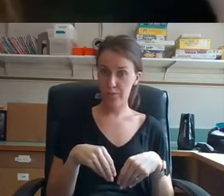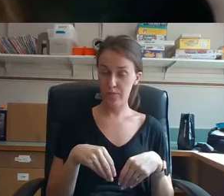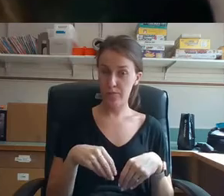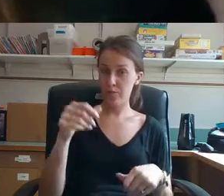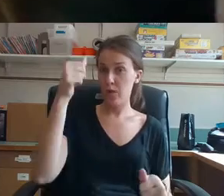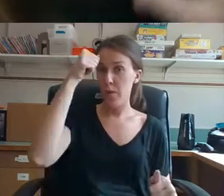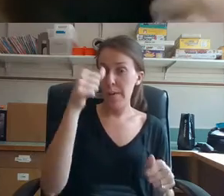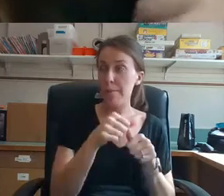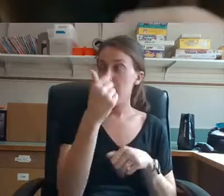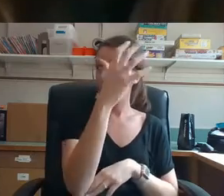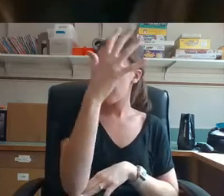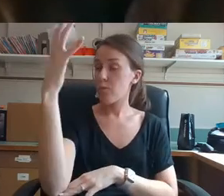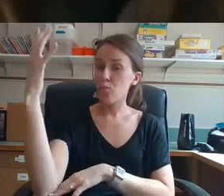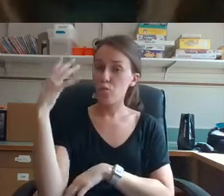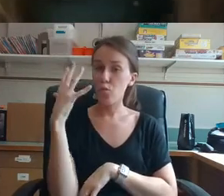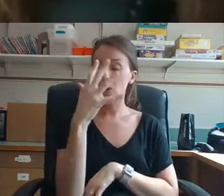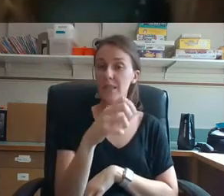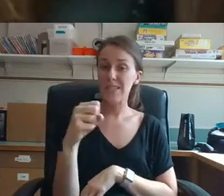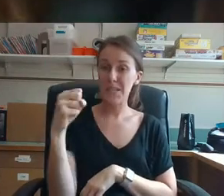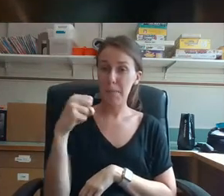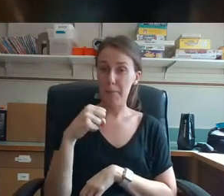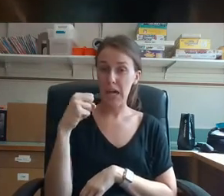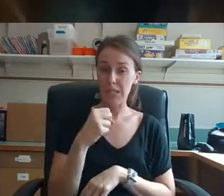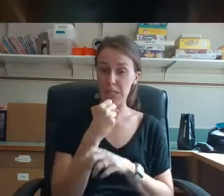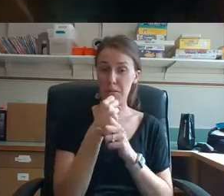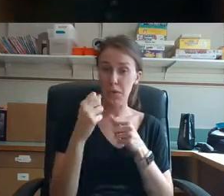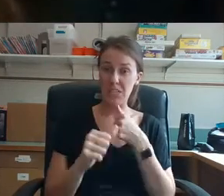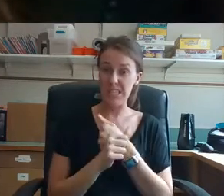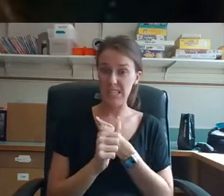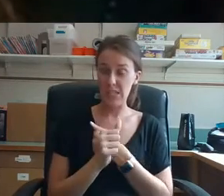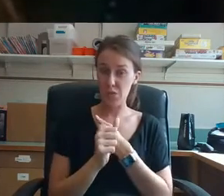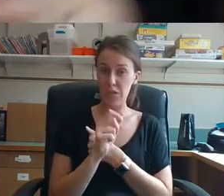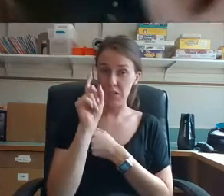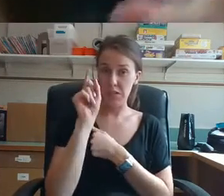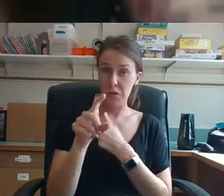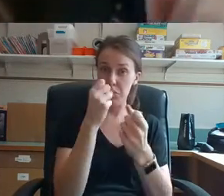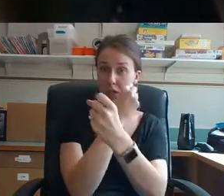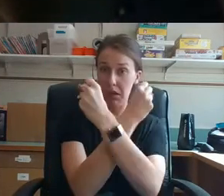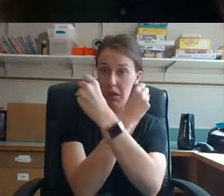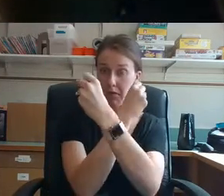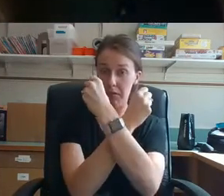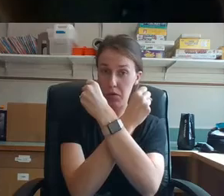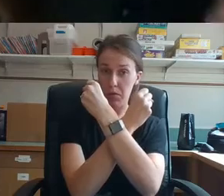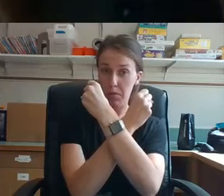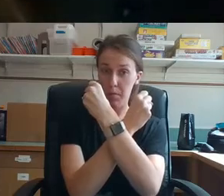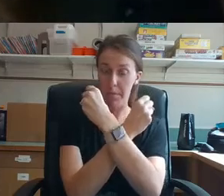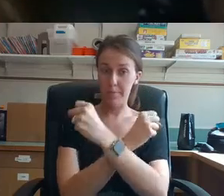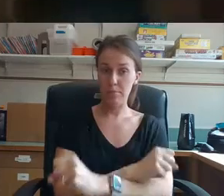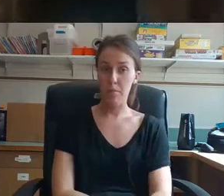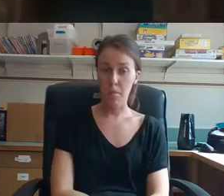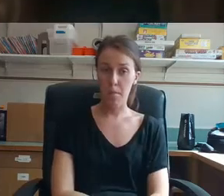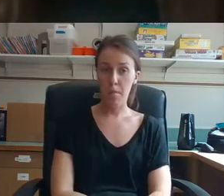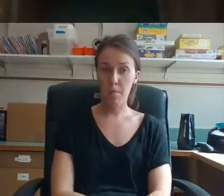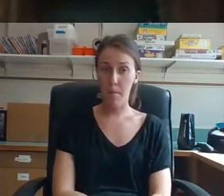Buzzy Bee tells you to be safe, right? So her mom is remembering Buzzy Bee and saying, be safe, my little